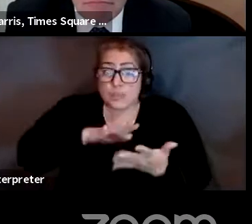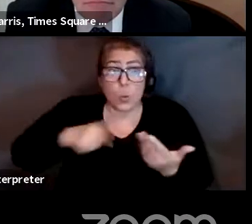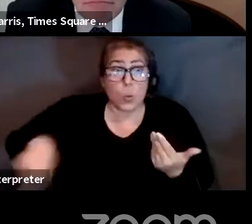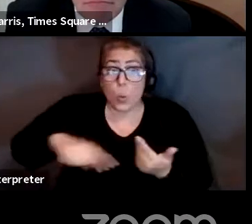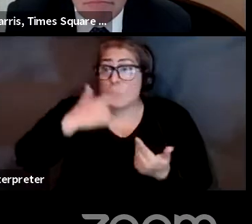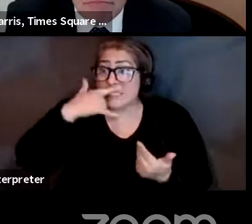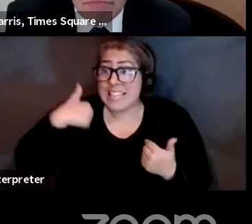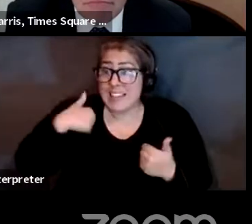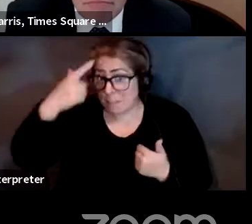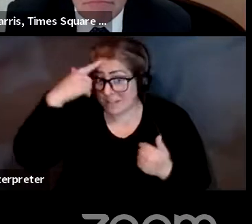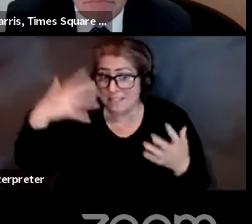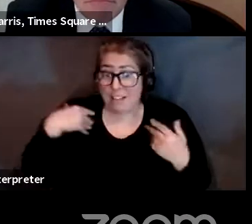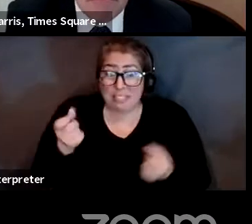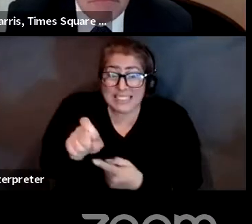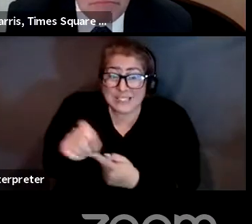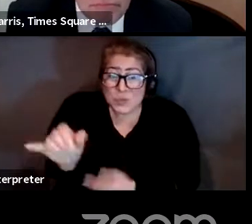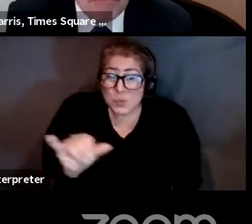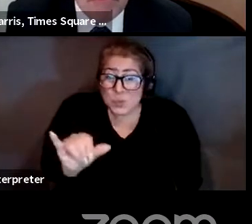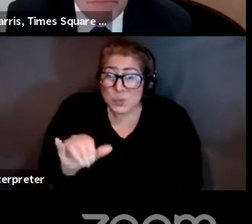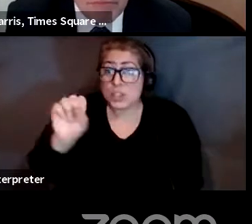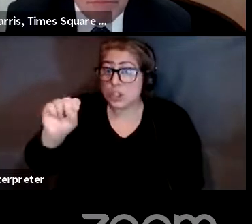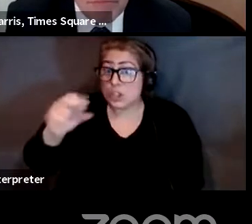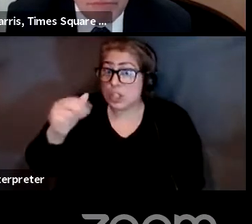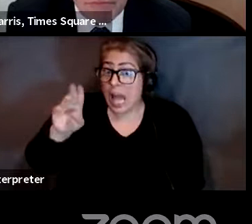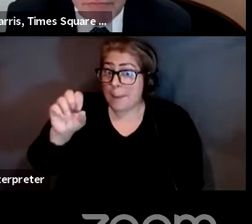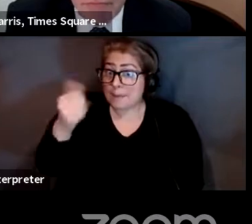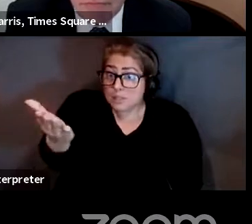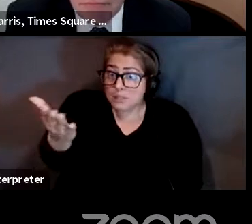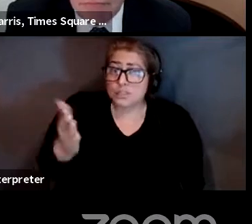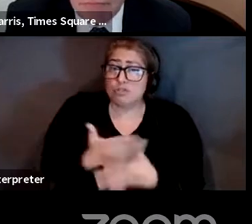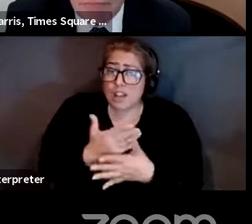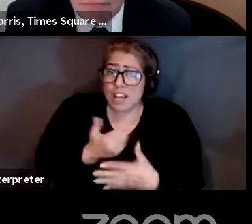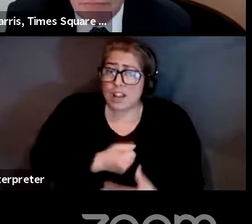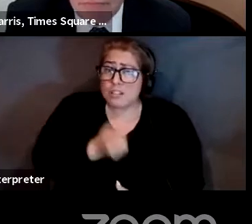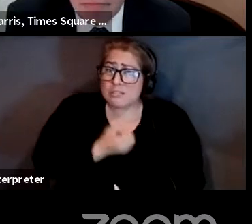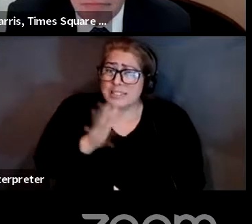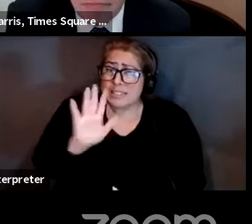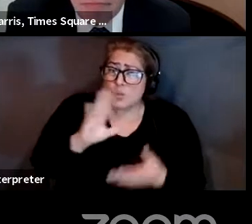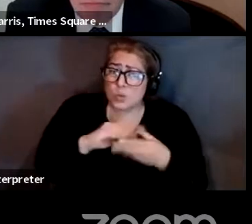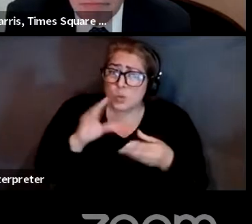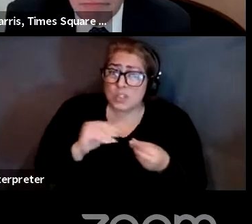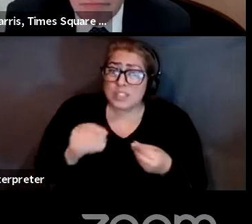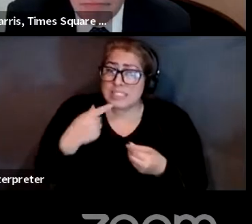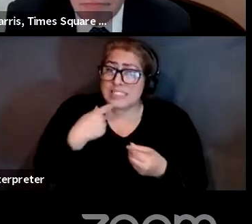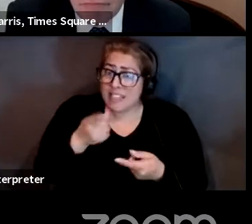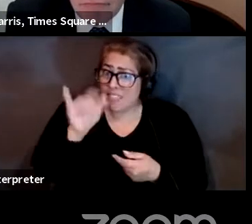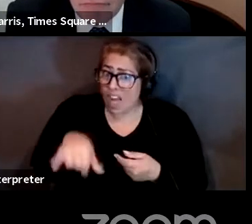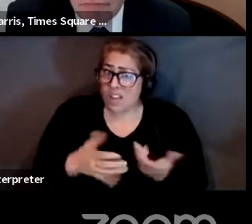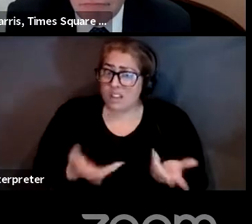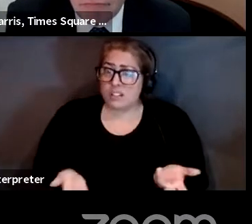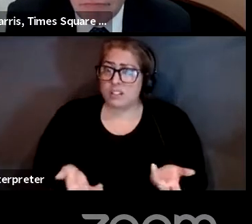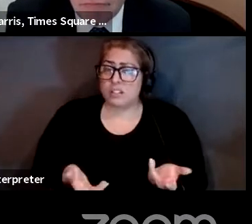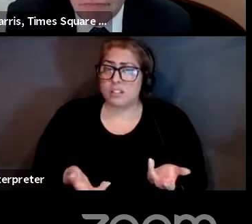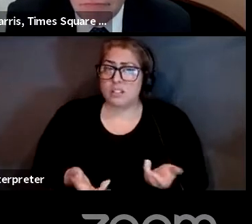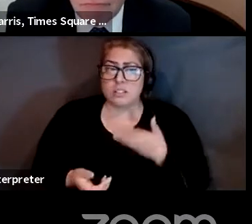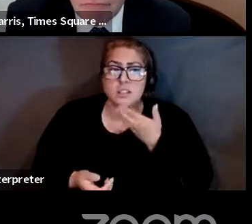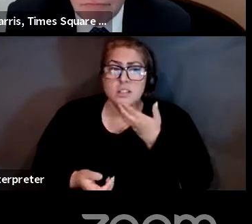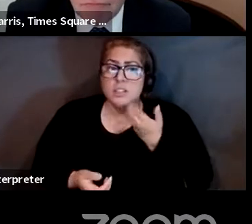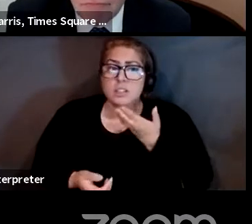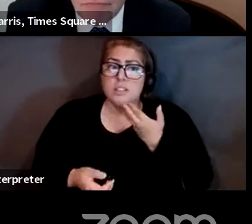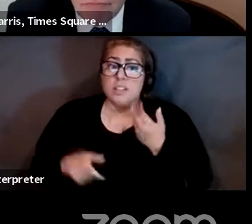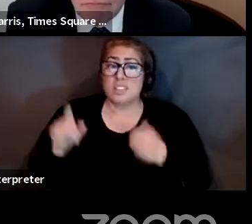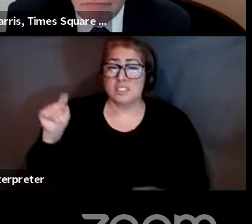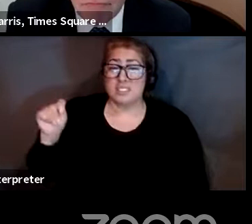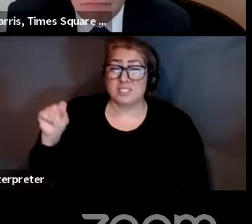health needs too. And, you know, Shams, as he was sharing his story, he alluded to it, right? The toxic